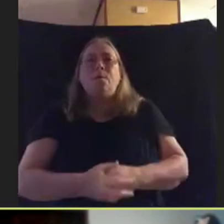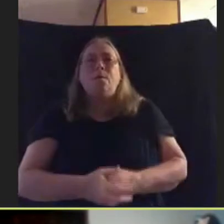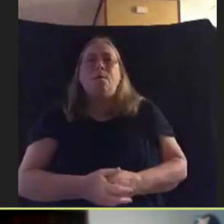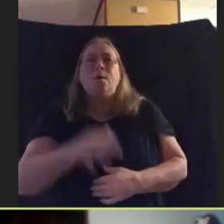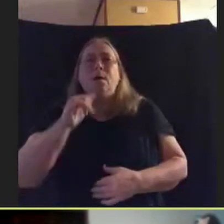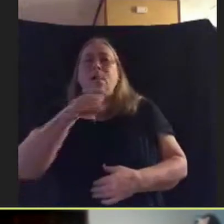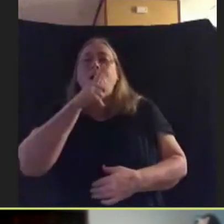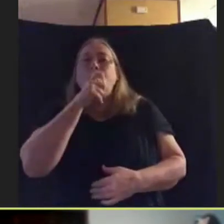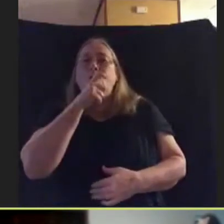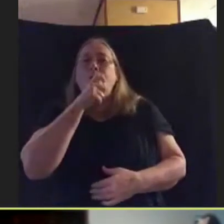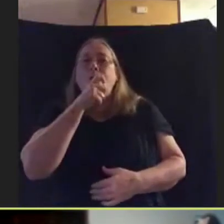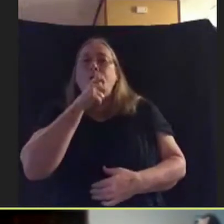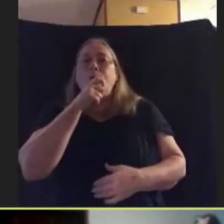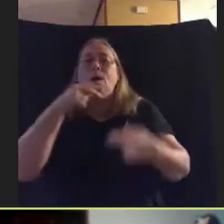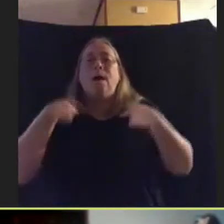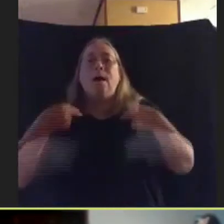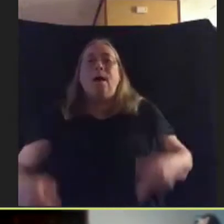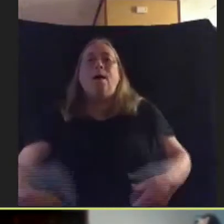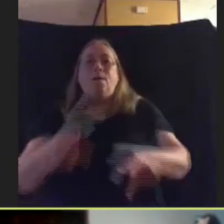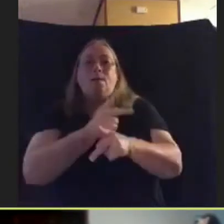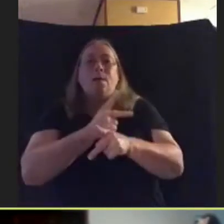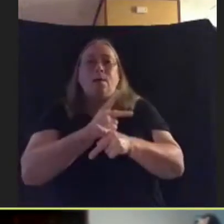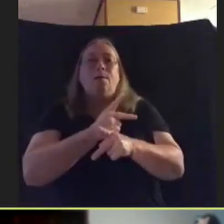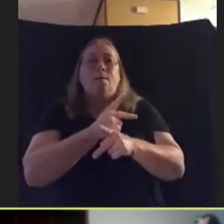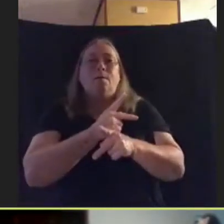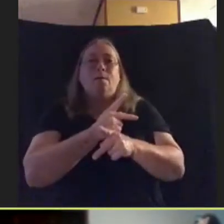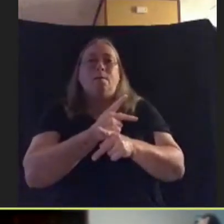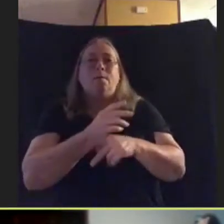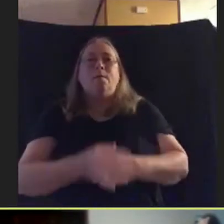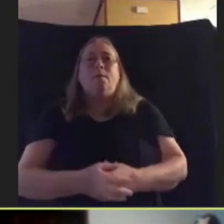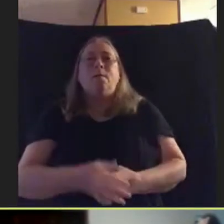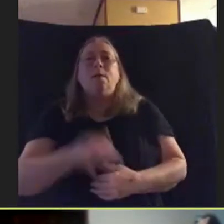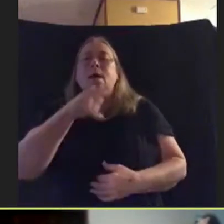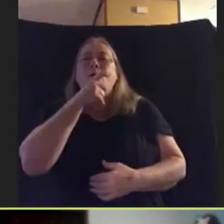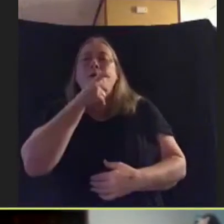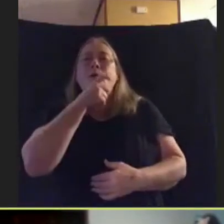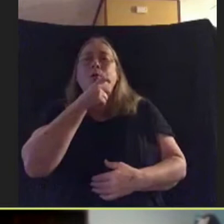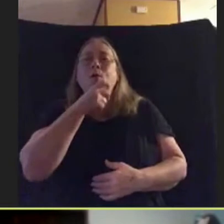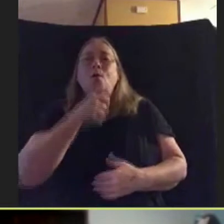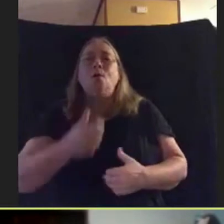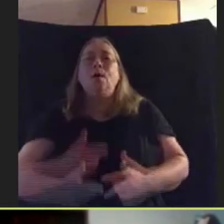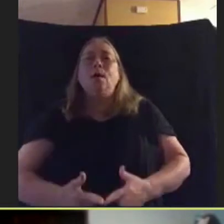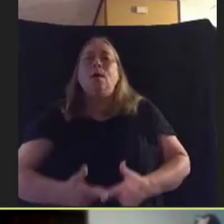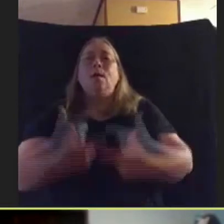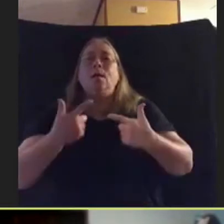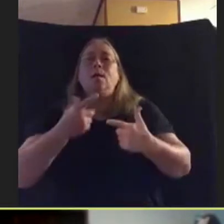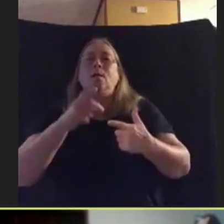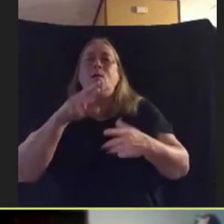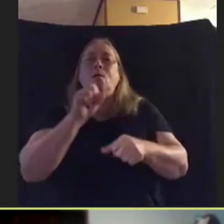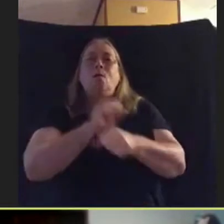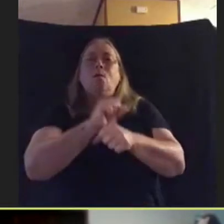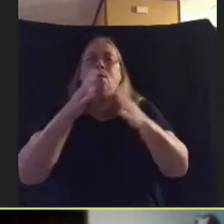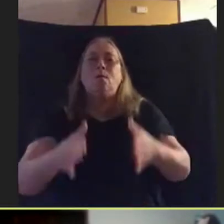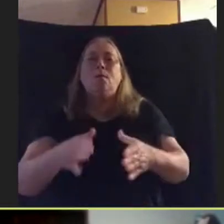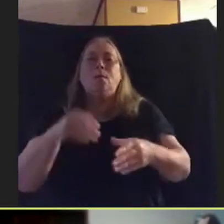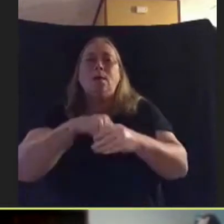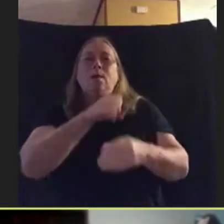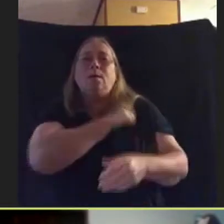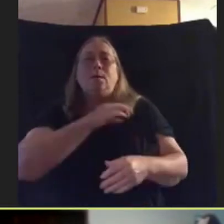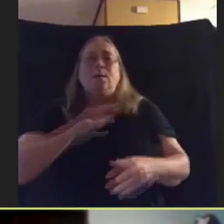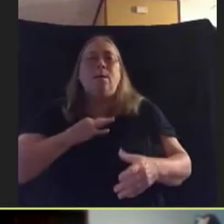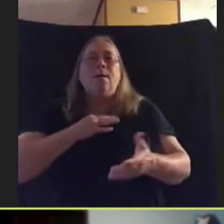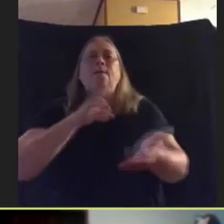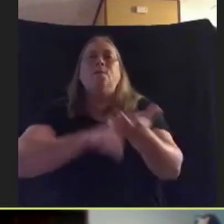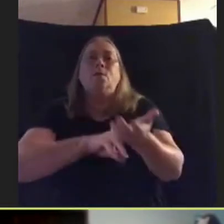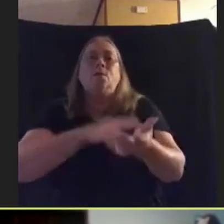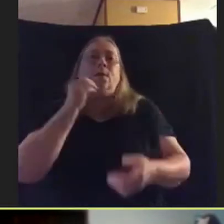healthcare personnel. And of course, those folks who are residents or employees and staff in a long-term care